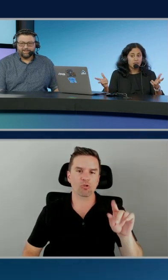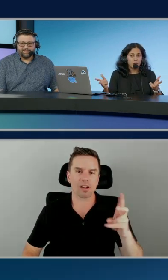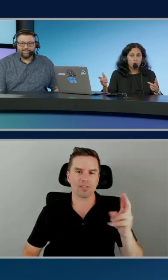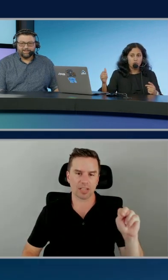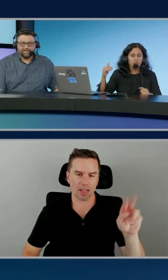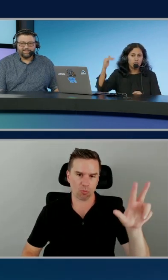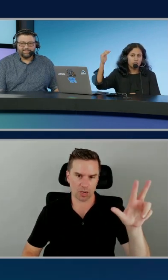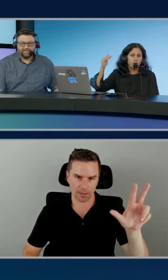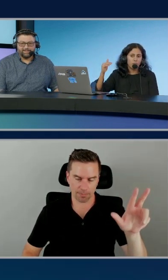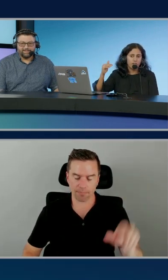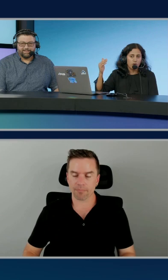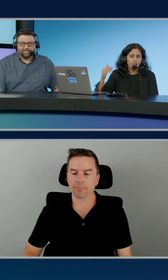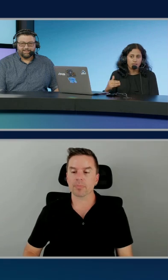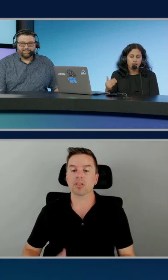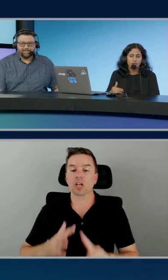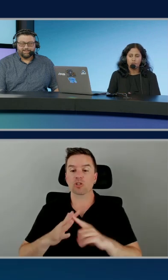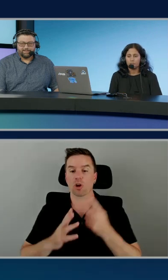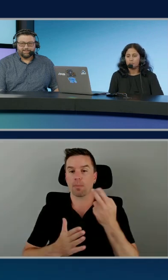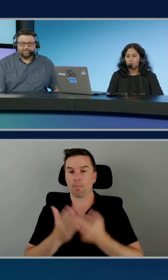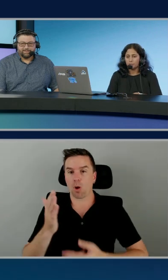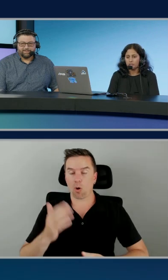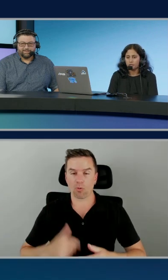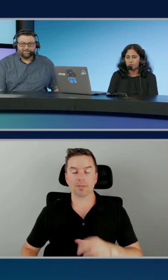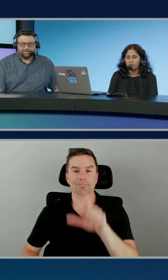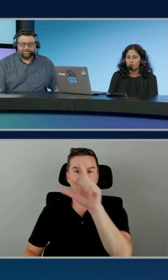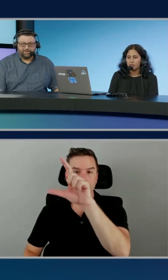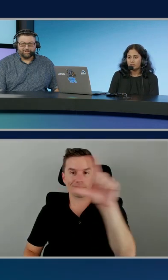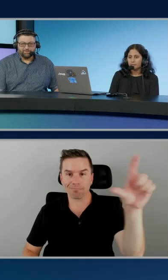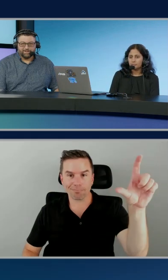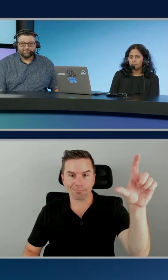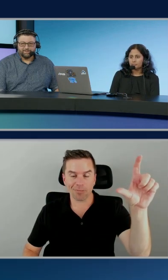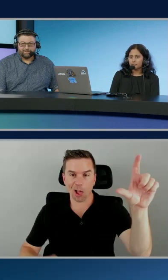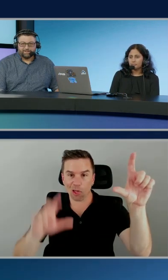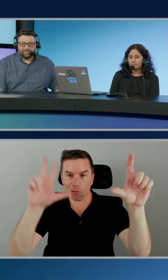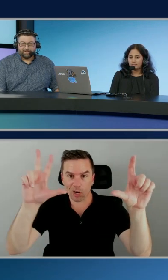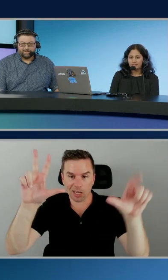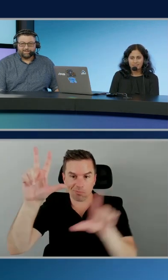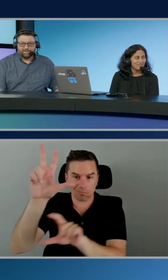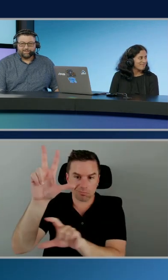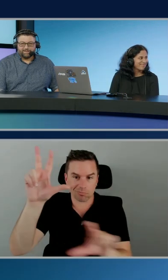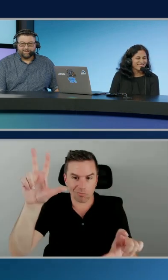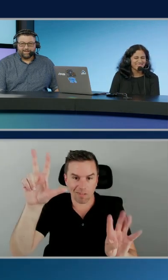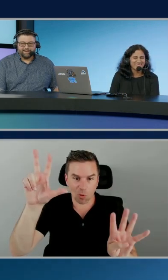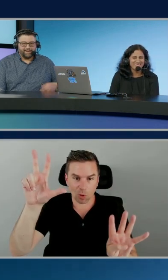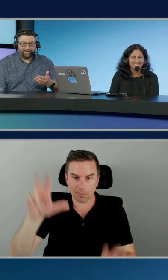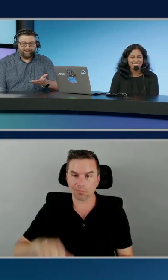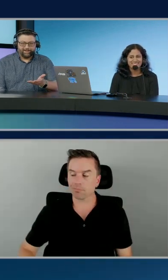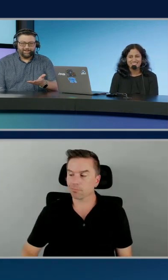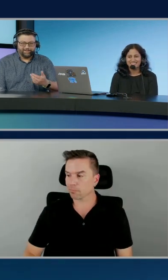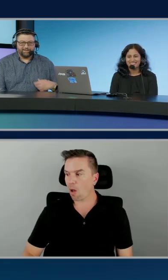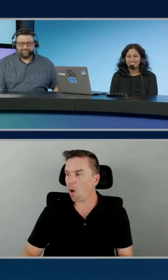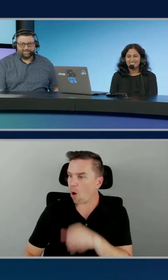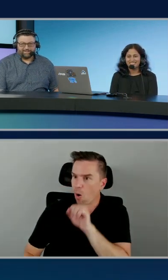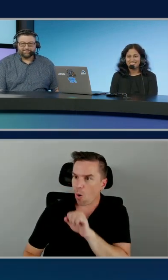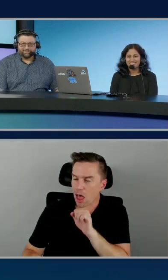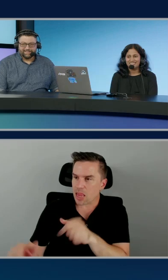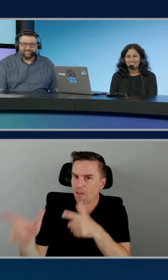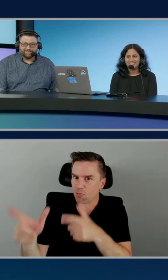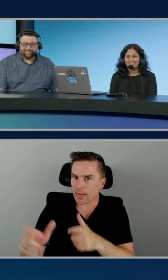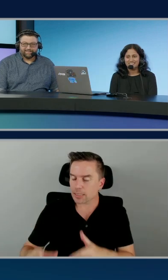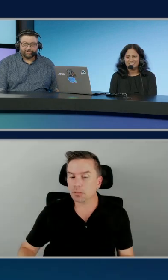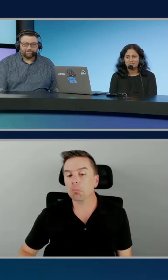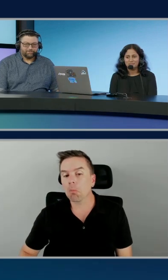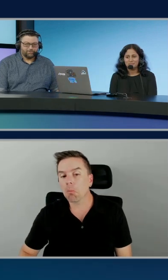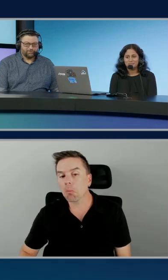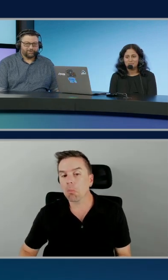I started both. Top window is 3 and bottom is 4. All right, there we go. Love a race, And there you go. Yeah.